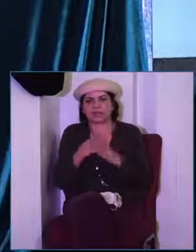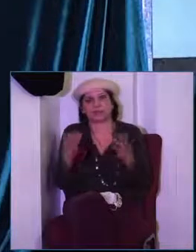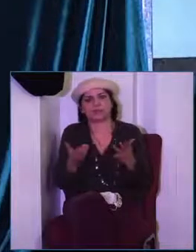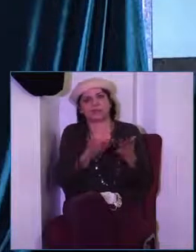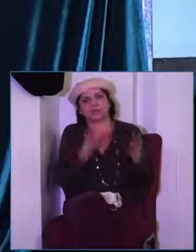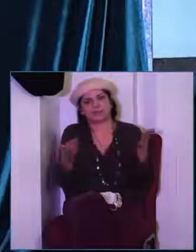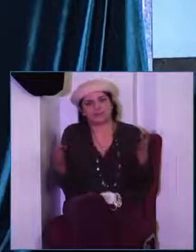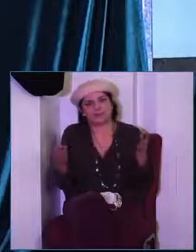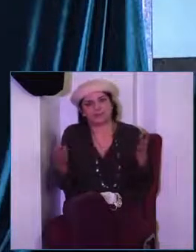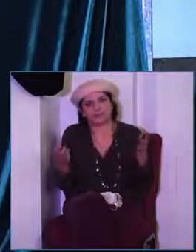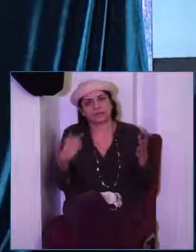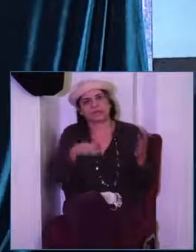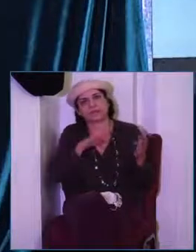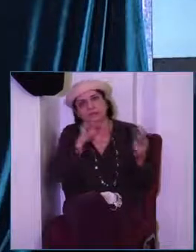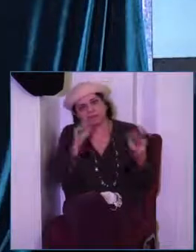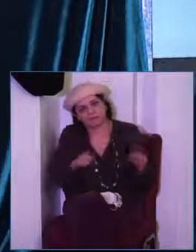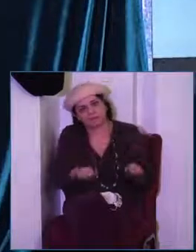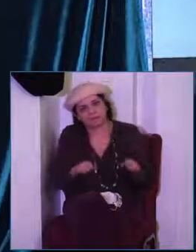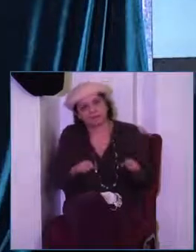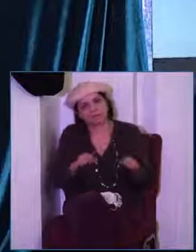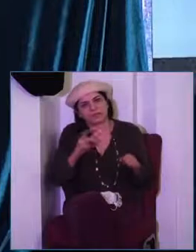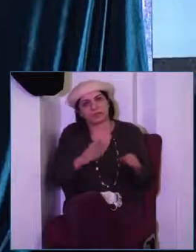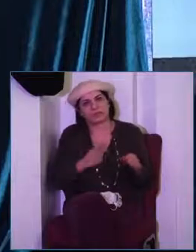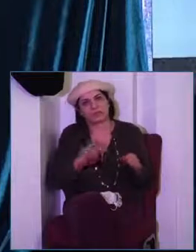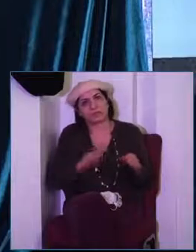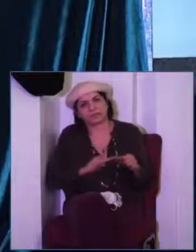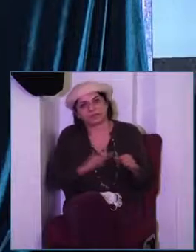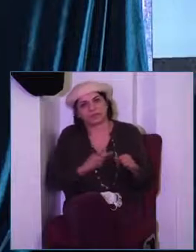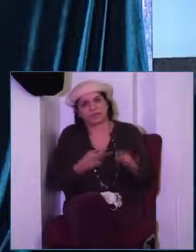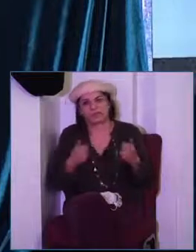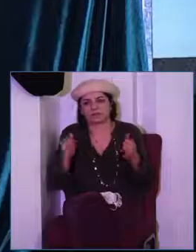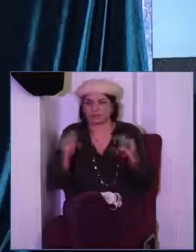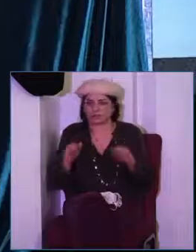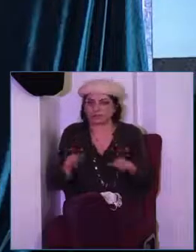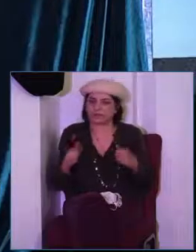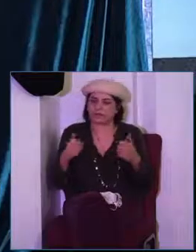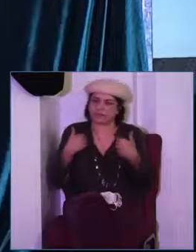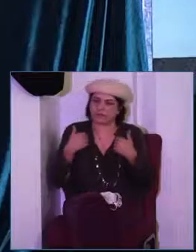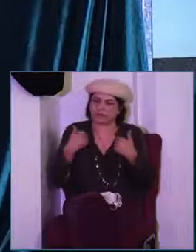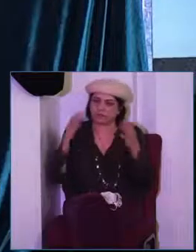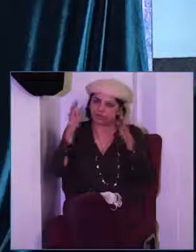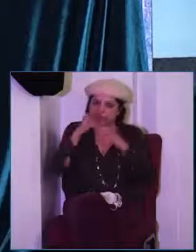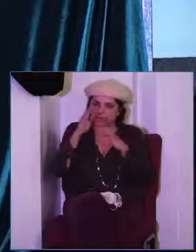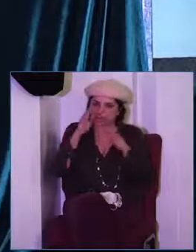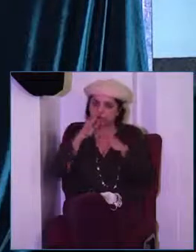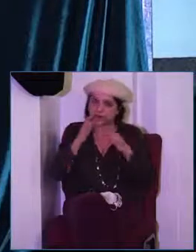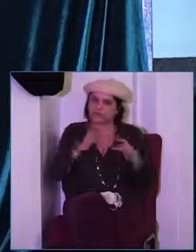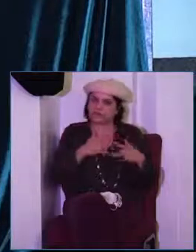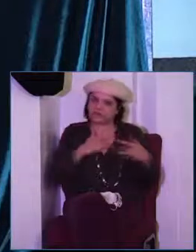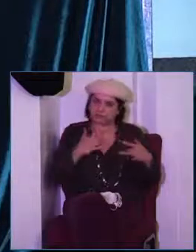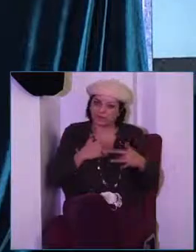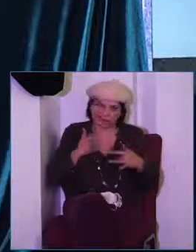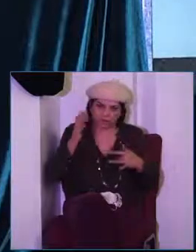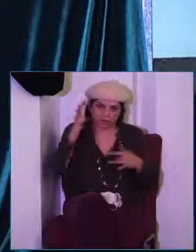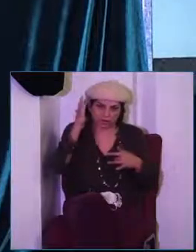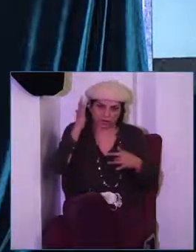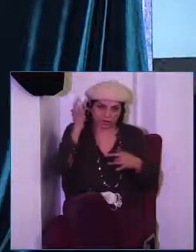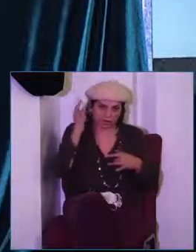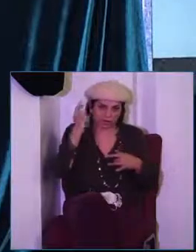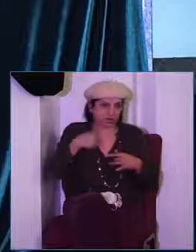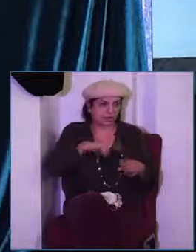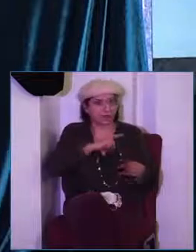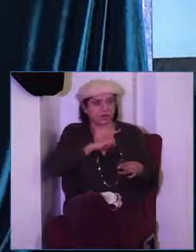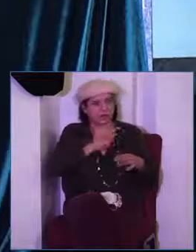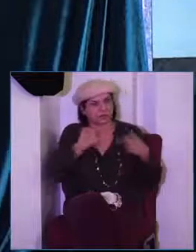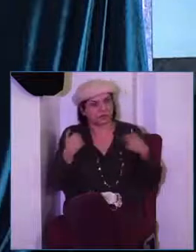We can be upset and we can have a troubled heart because we're human. And I have a feeling that when